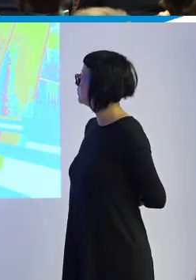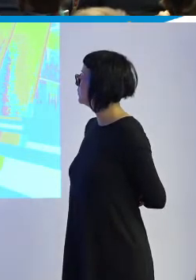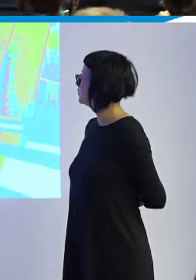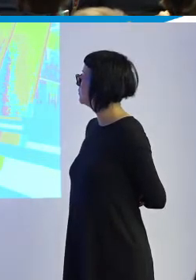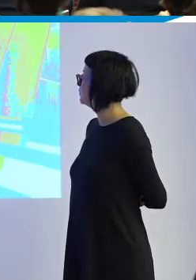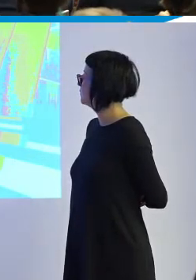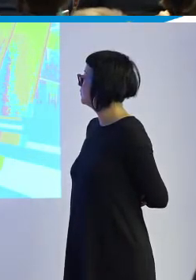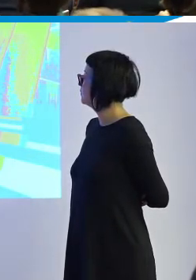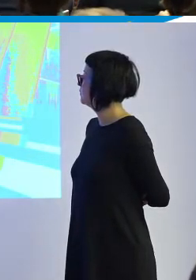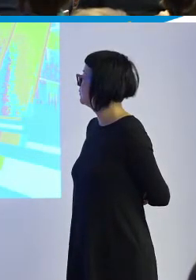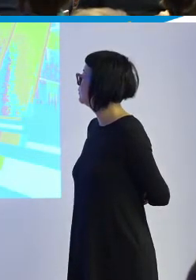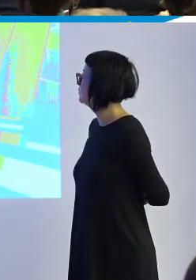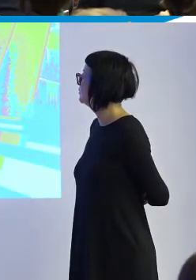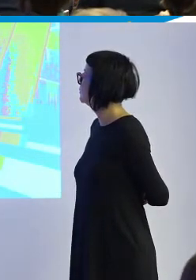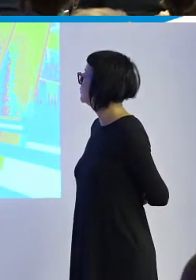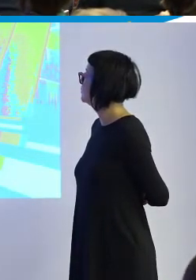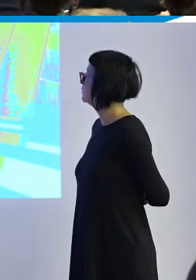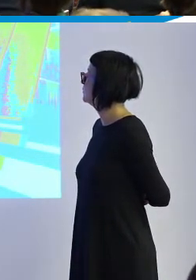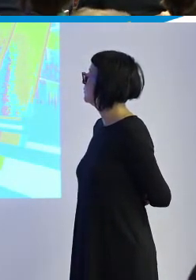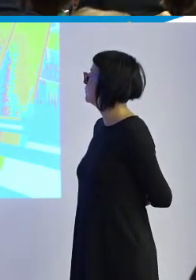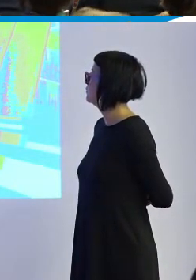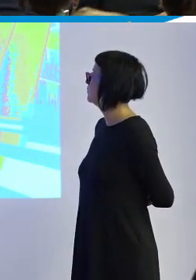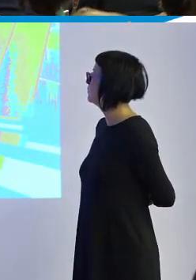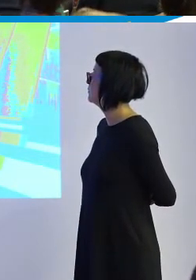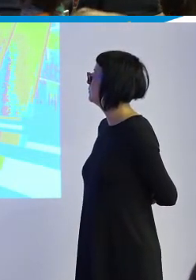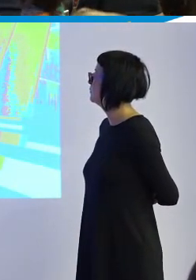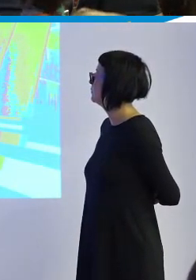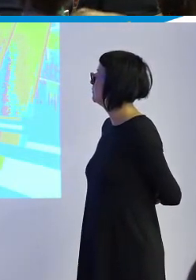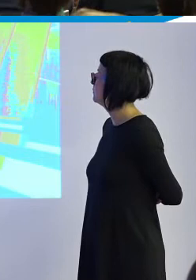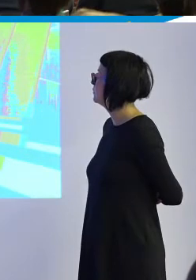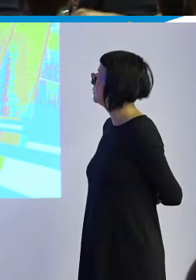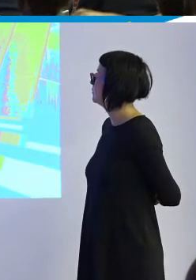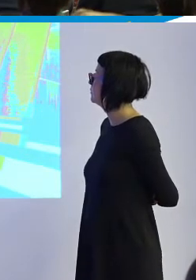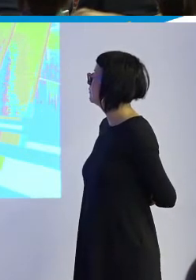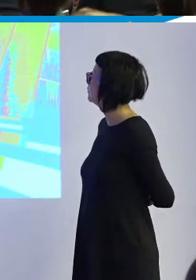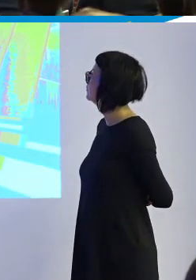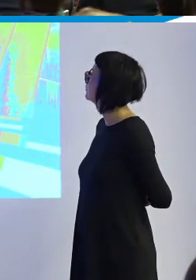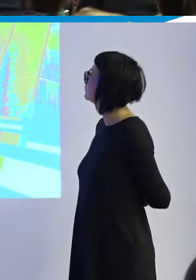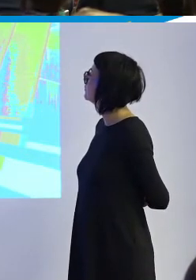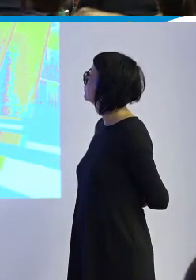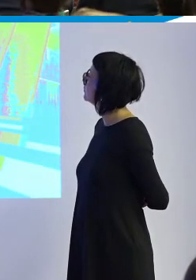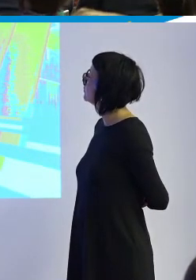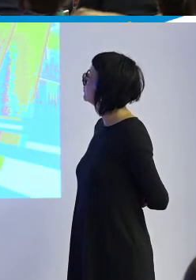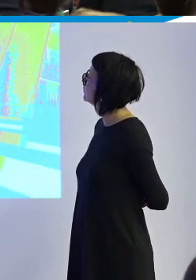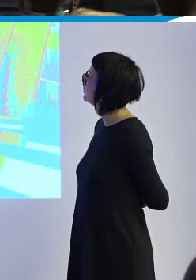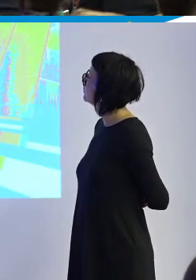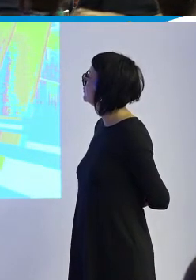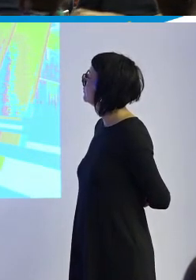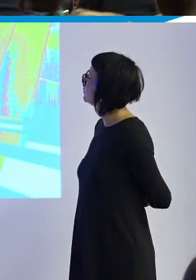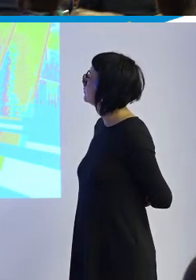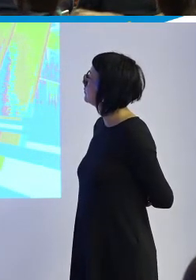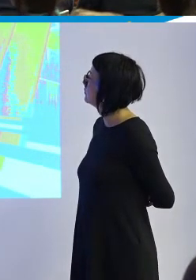Japan is an aging society and Panasonic is making its contribution by supporting the elderly and their families